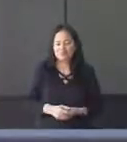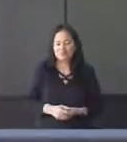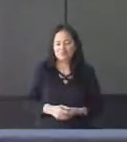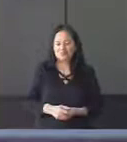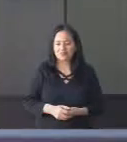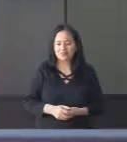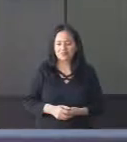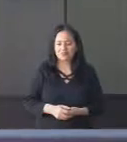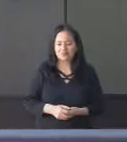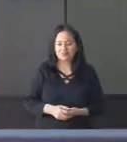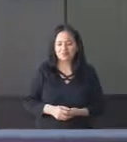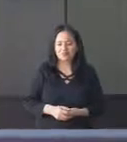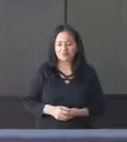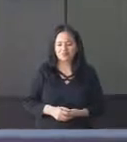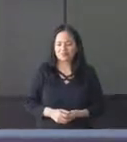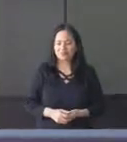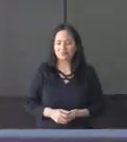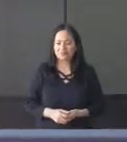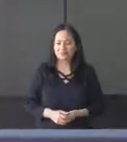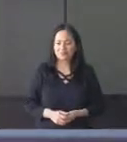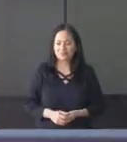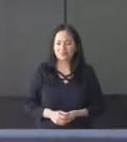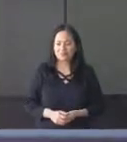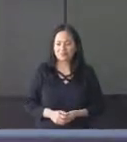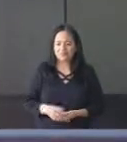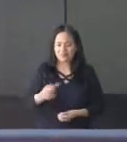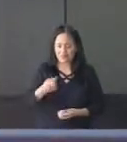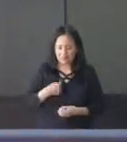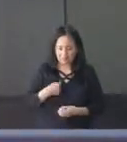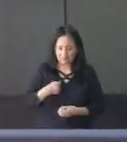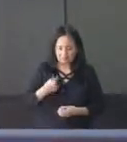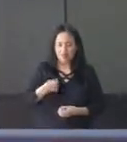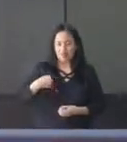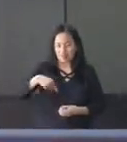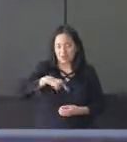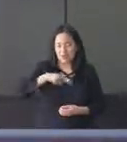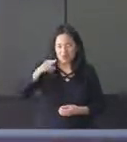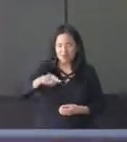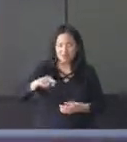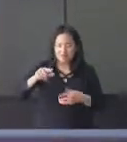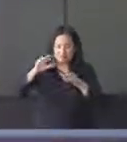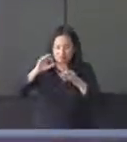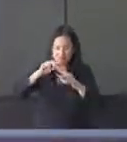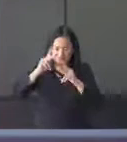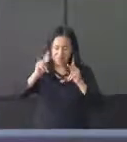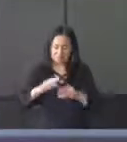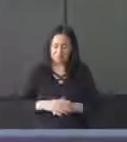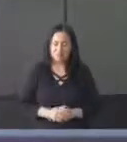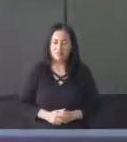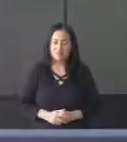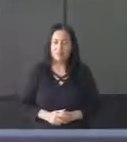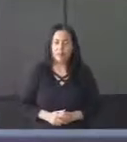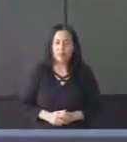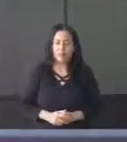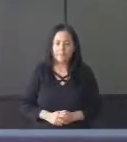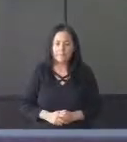we feel part of the project of the Forum of Cities and Territories of Peace. In